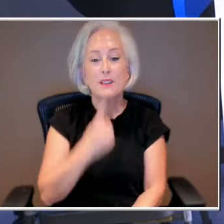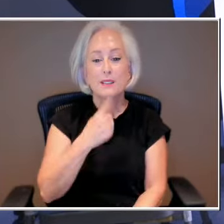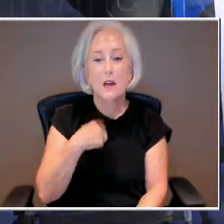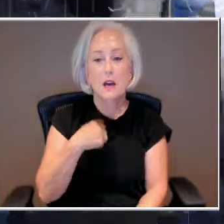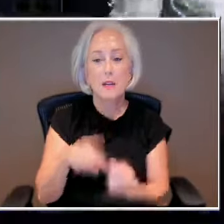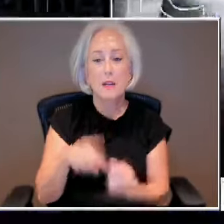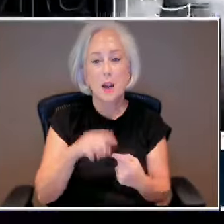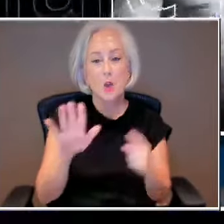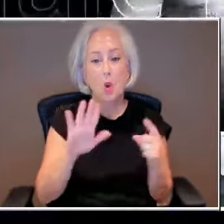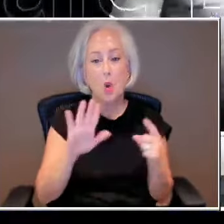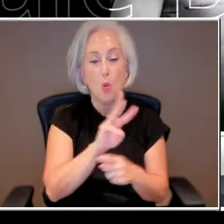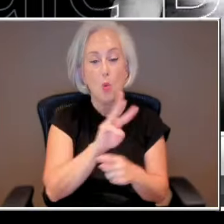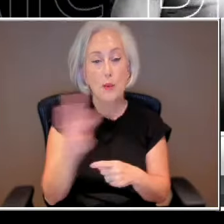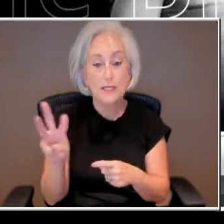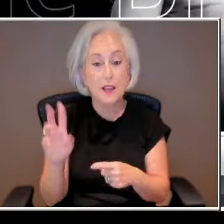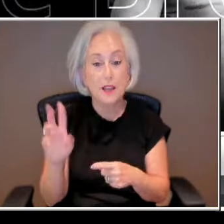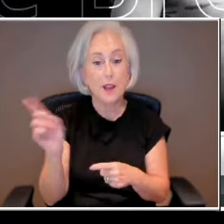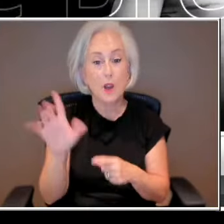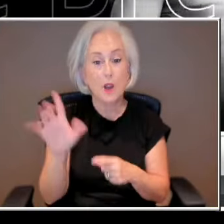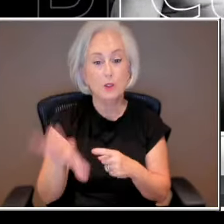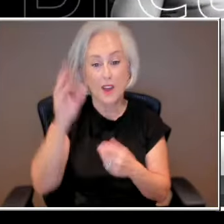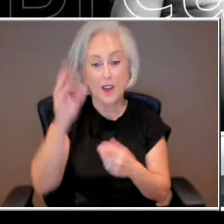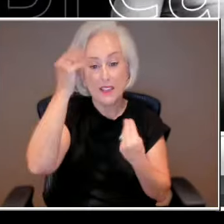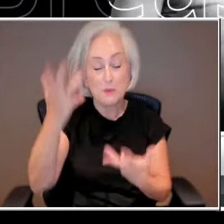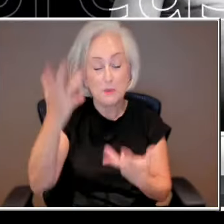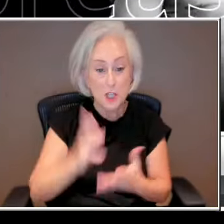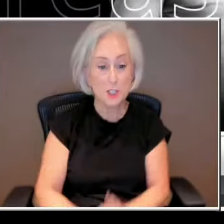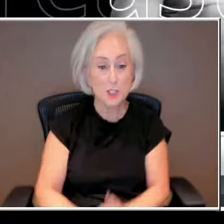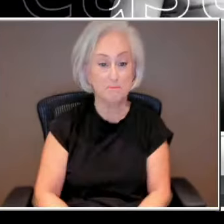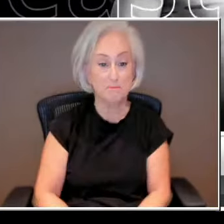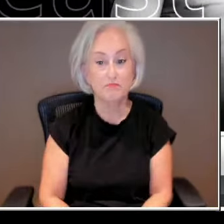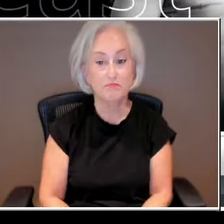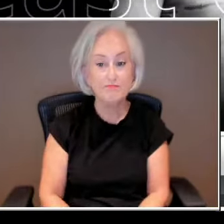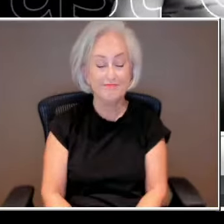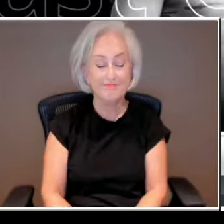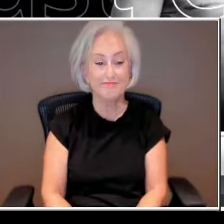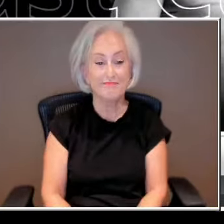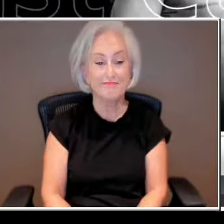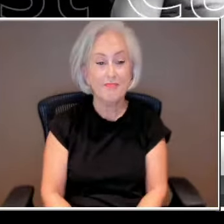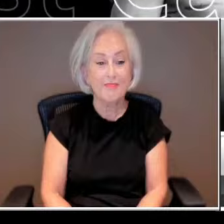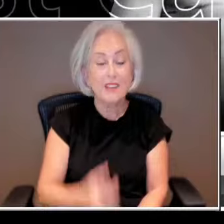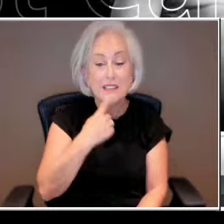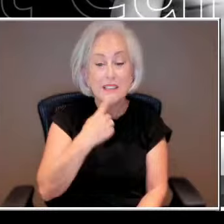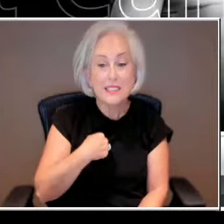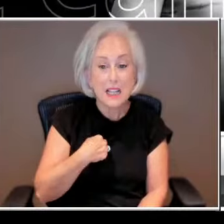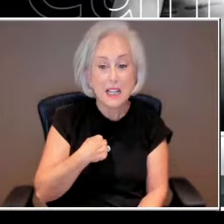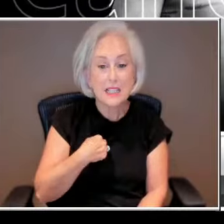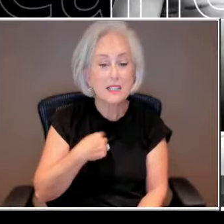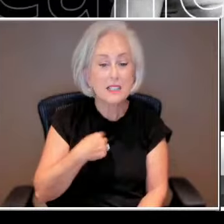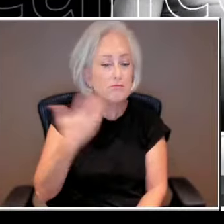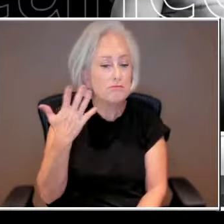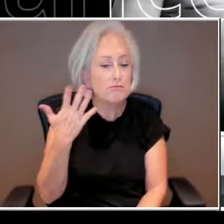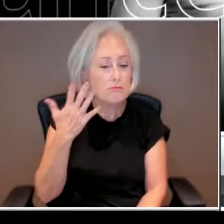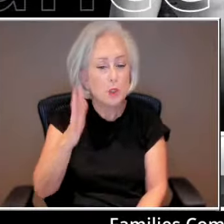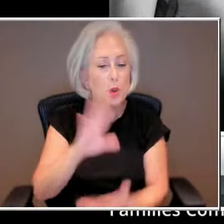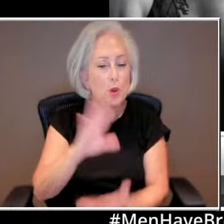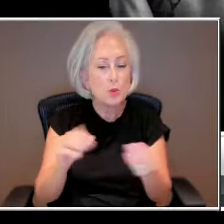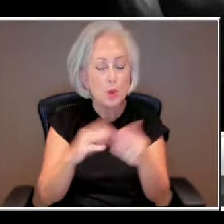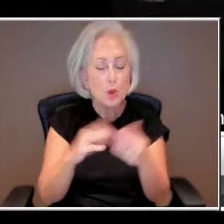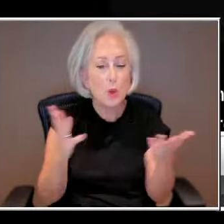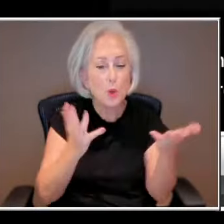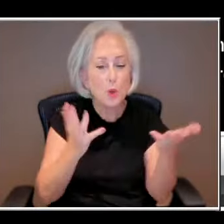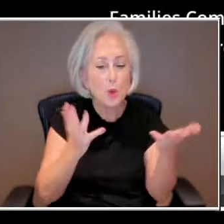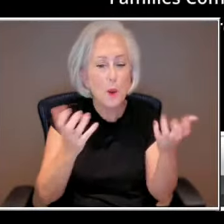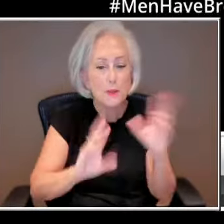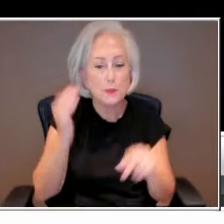information, and talk to us about that. And then just tell us a big takeaway from your story, what you really want people to know. So